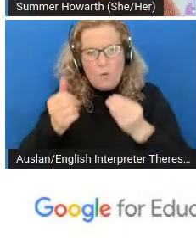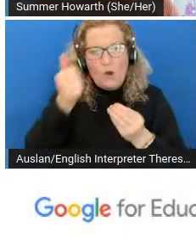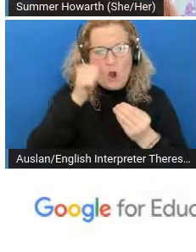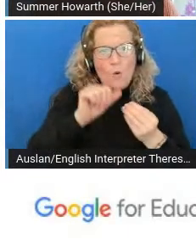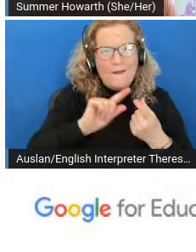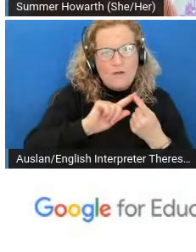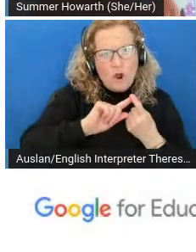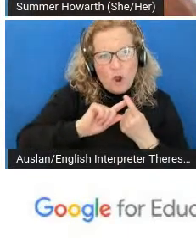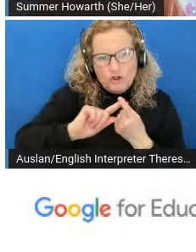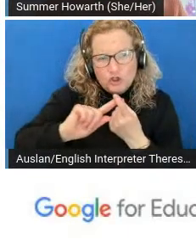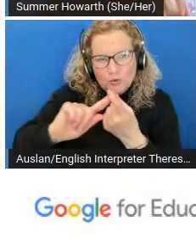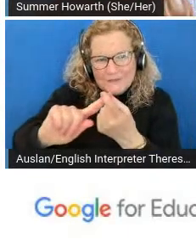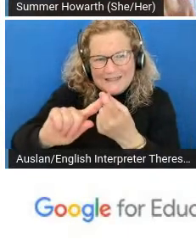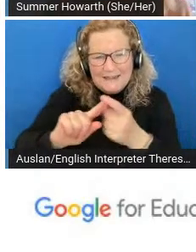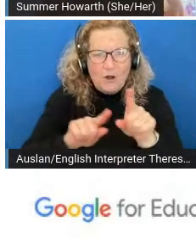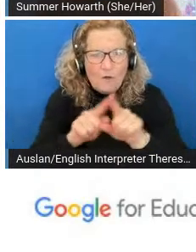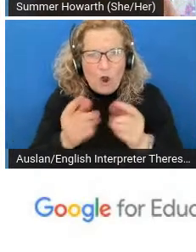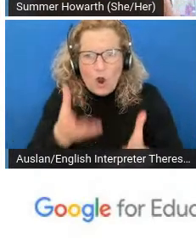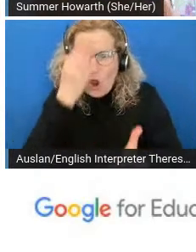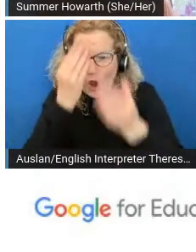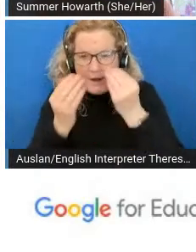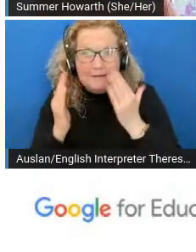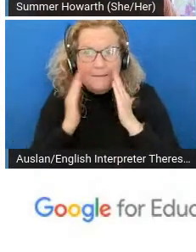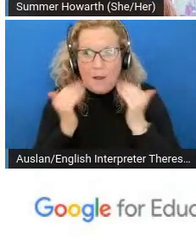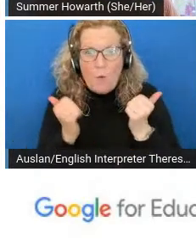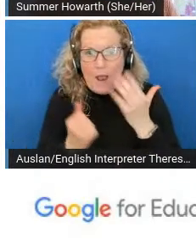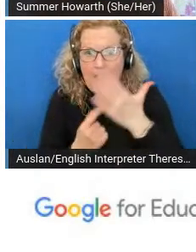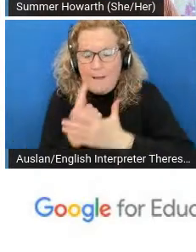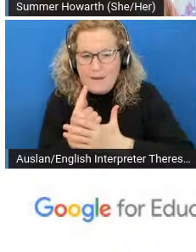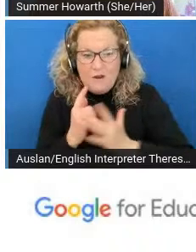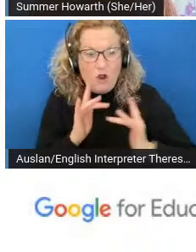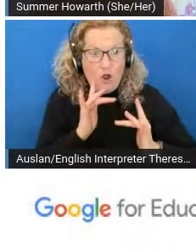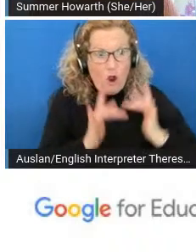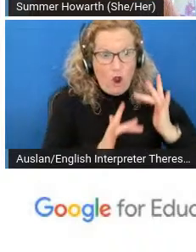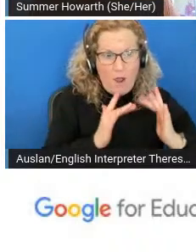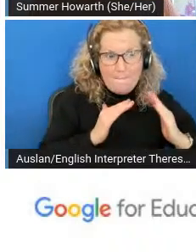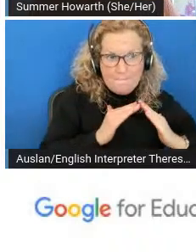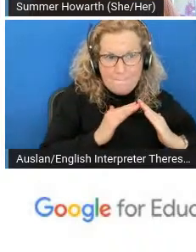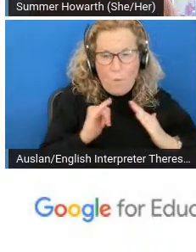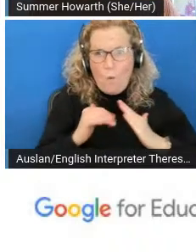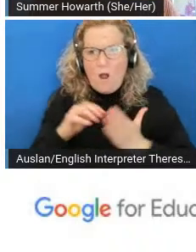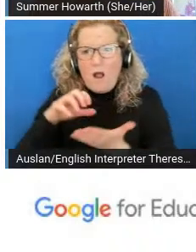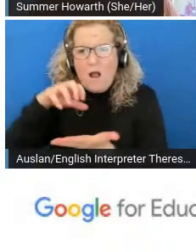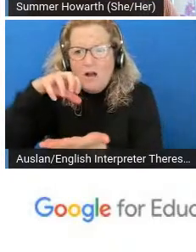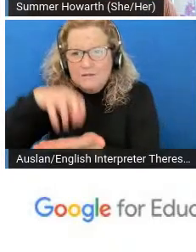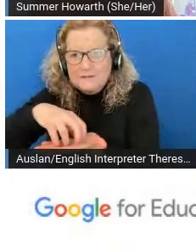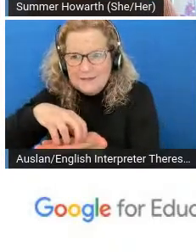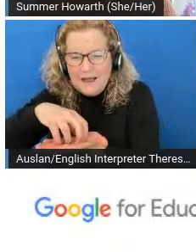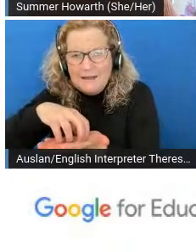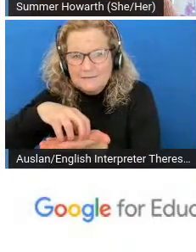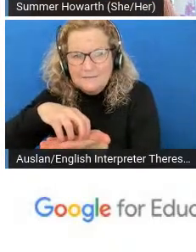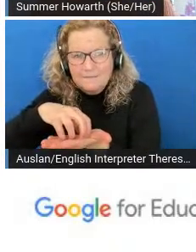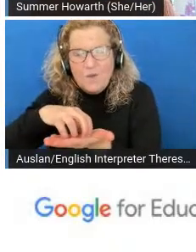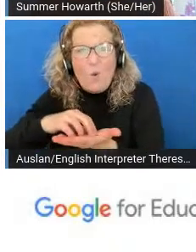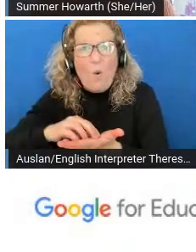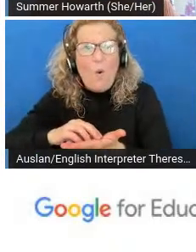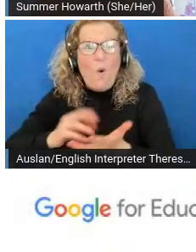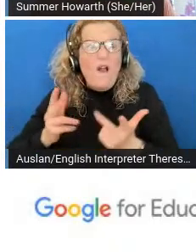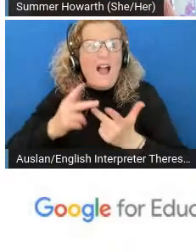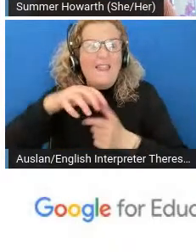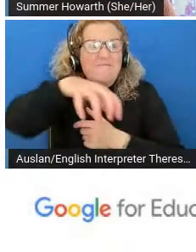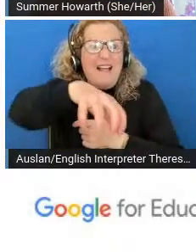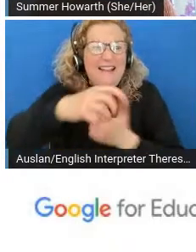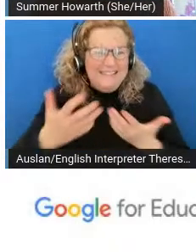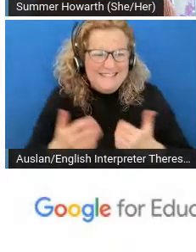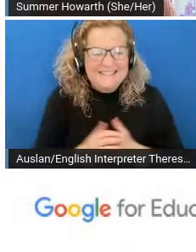no matter where the learning is happening, either online or at school or somewhere else completely. And of course, that link to